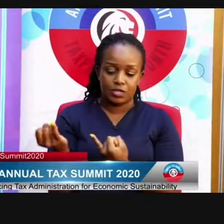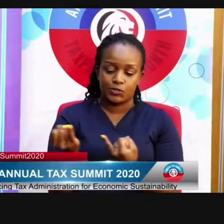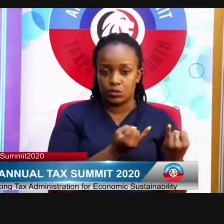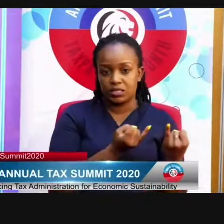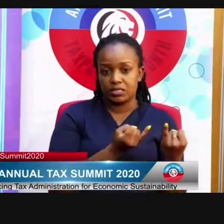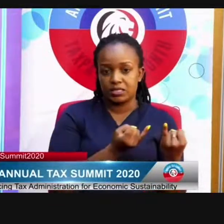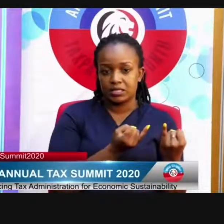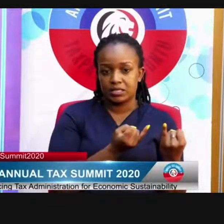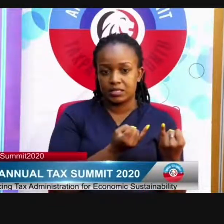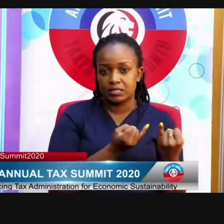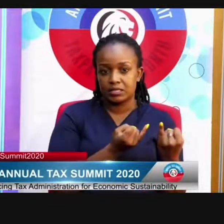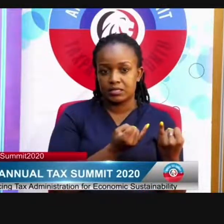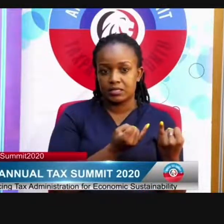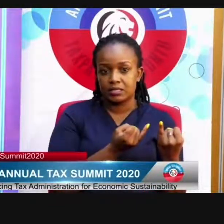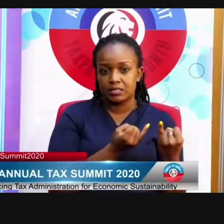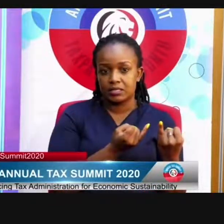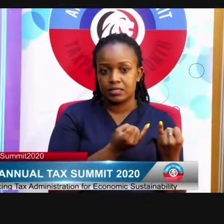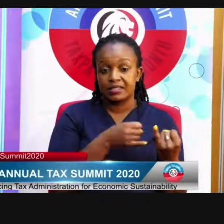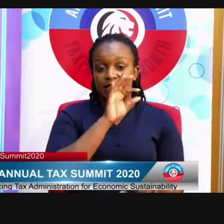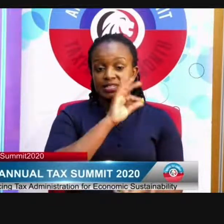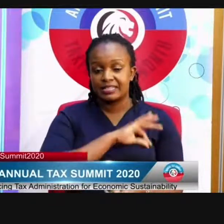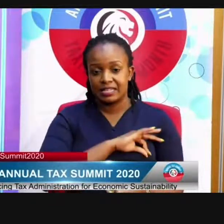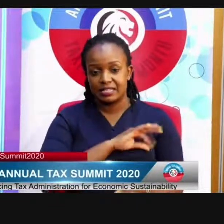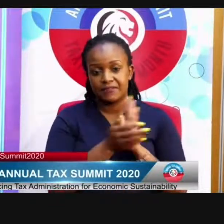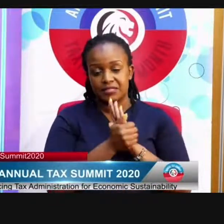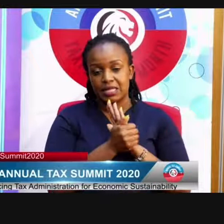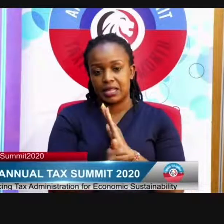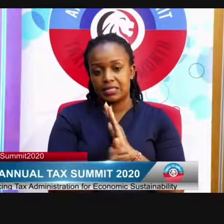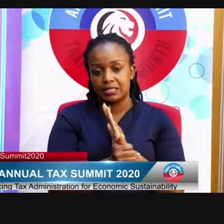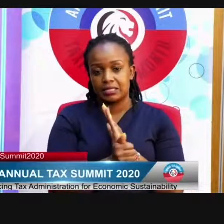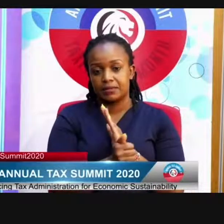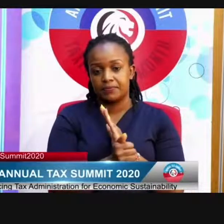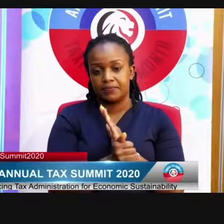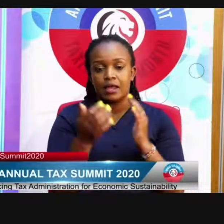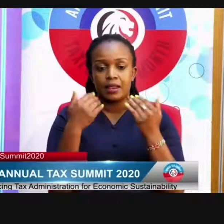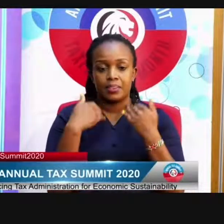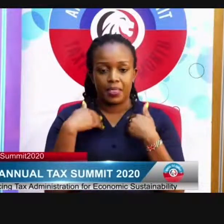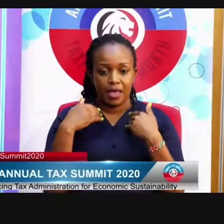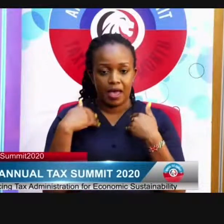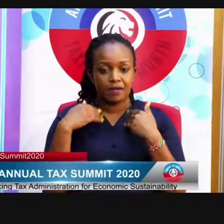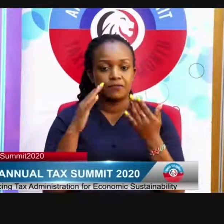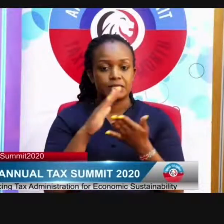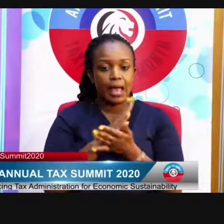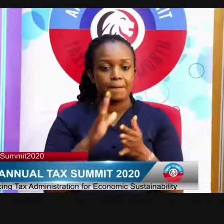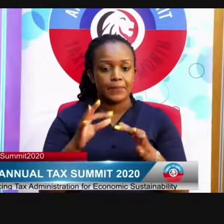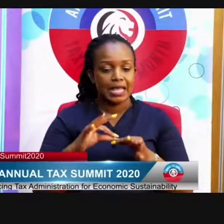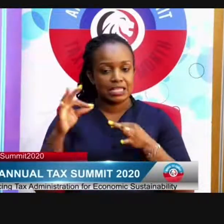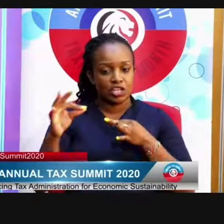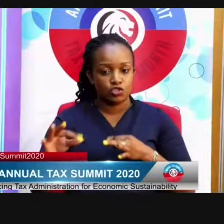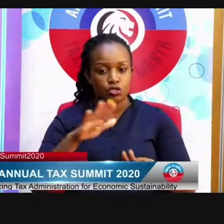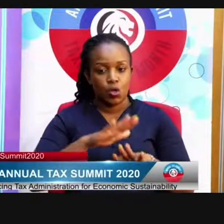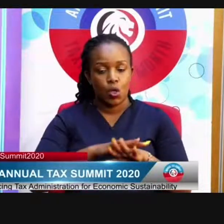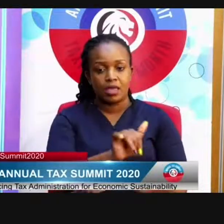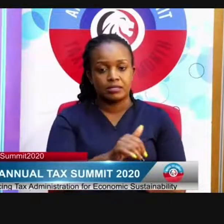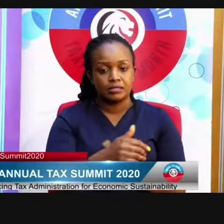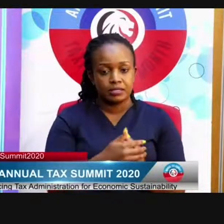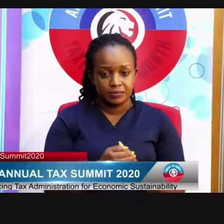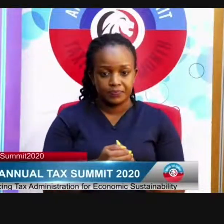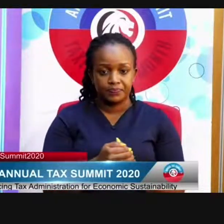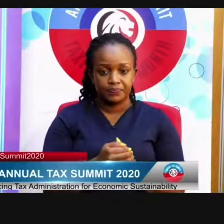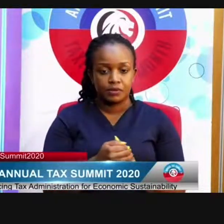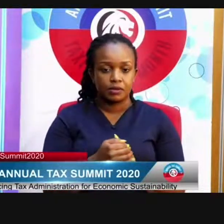incentive scheme and had some extensions to it. We've had to put in